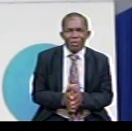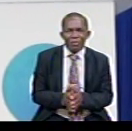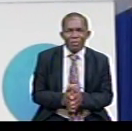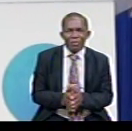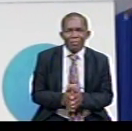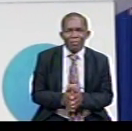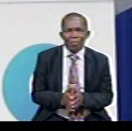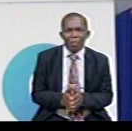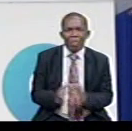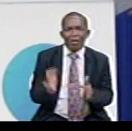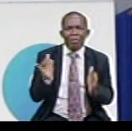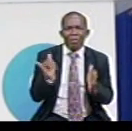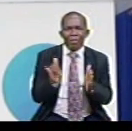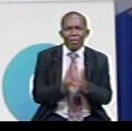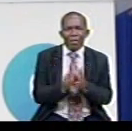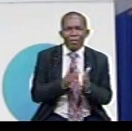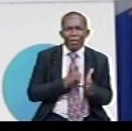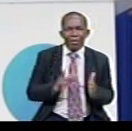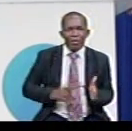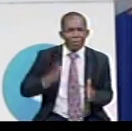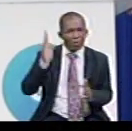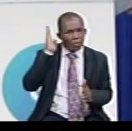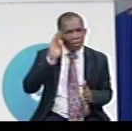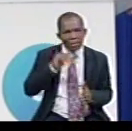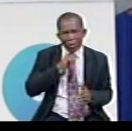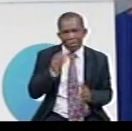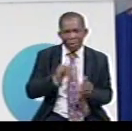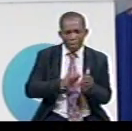That the Lord will not pass you by tonight.